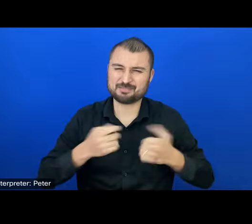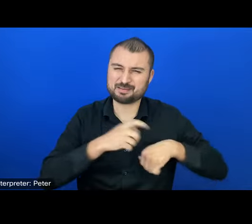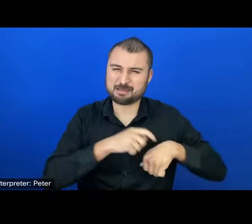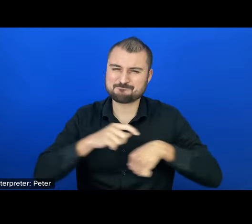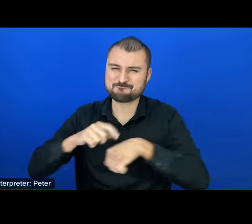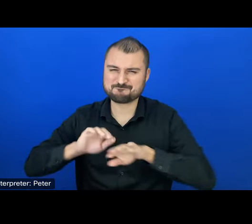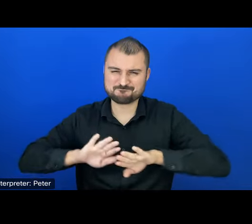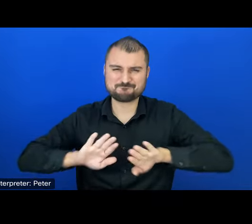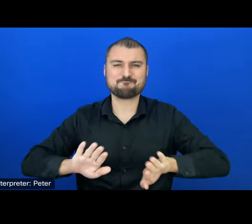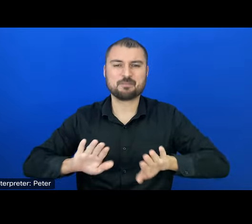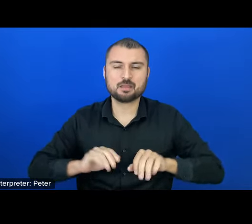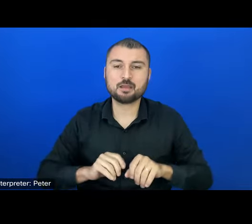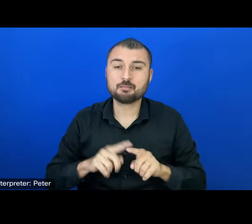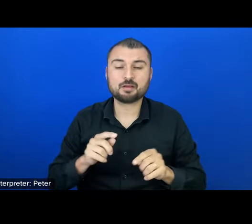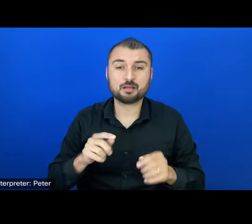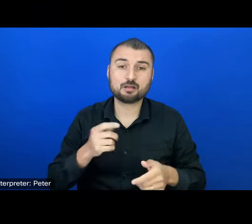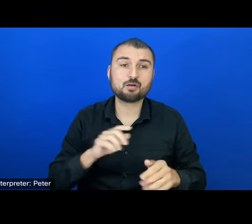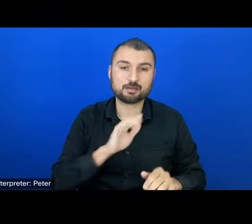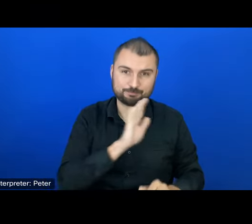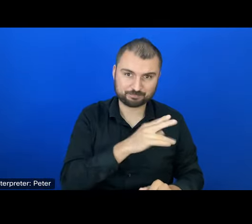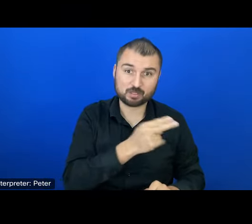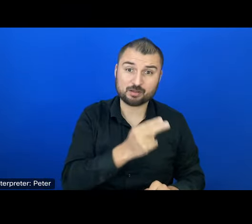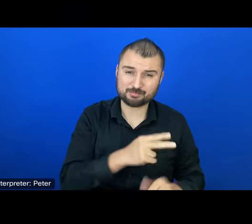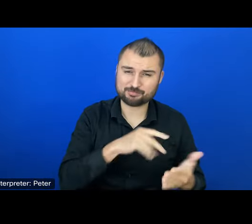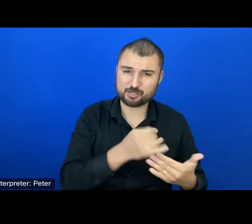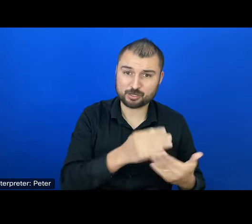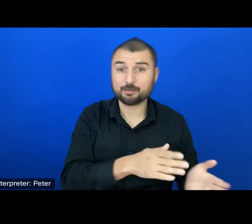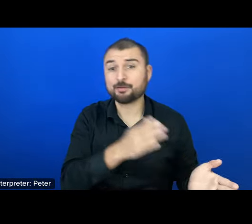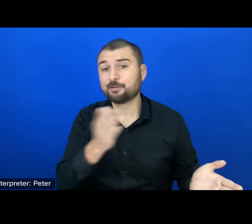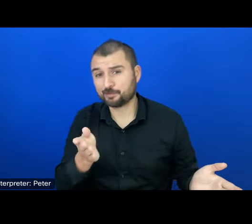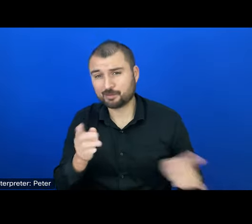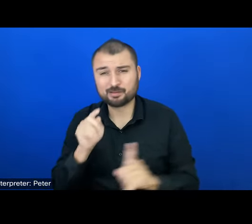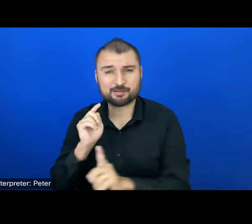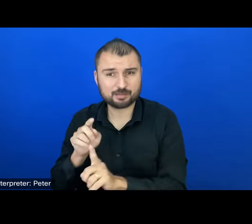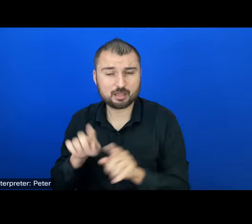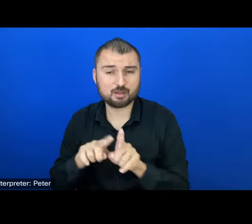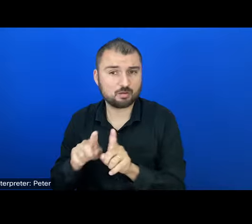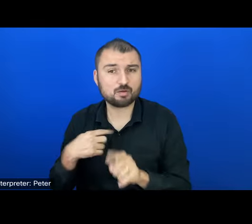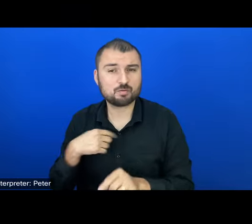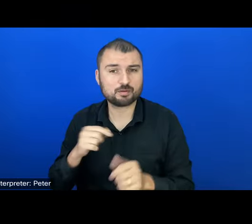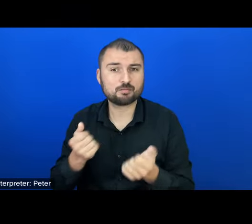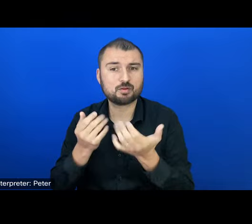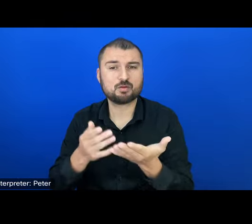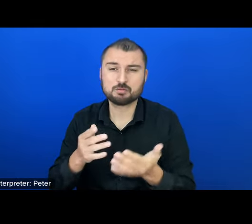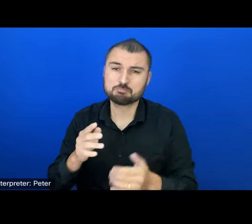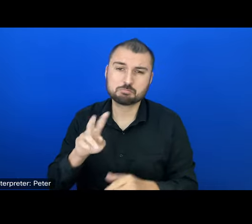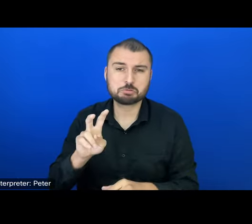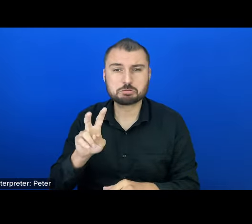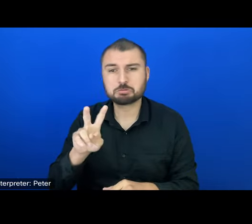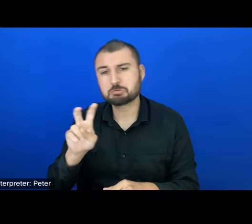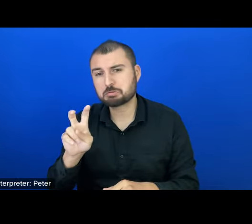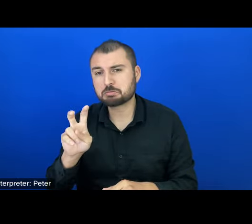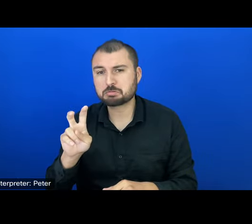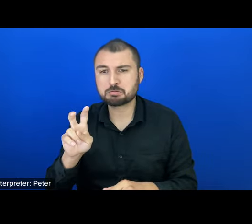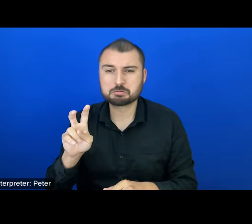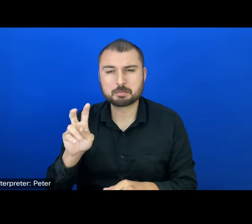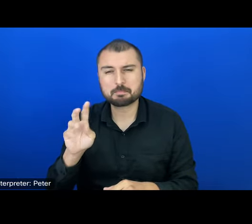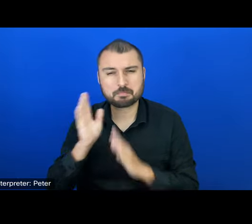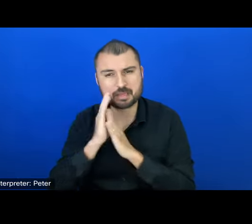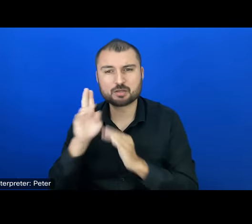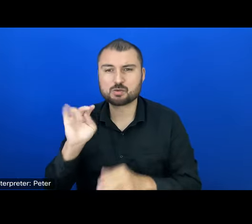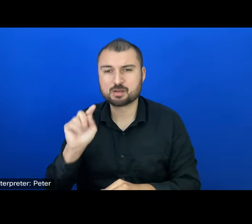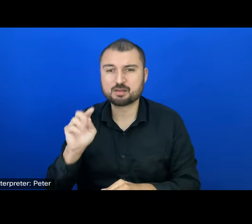an alternative to the Hutchinson project, we are proposing the addition of two 200-bed medium security units at Winfield